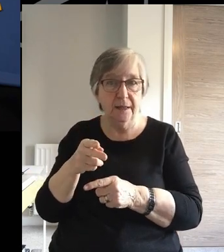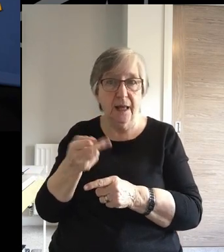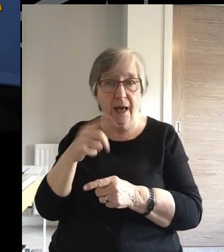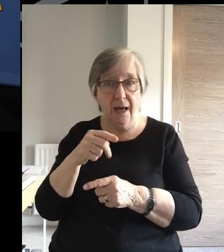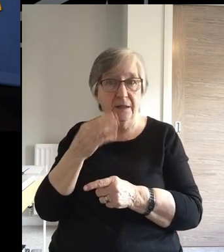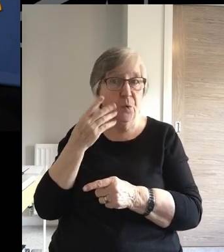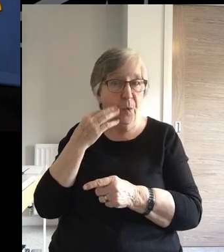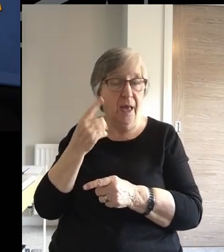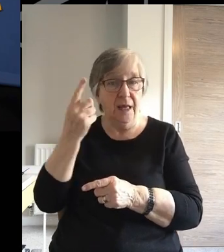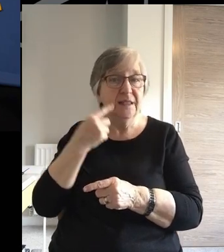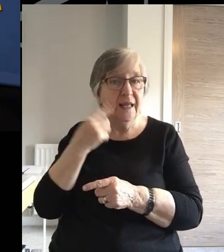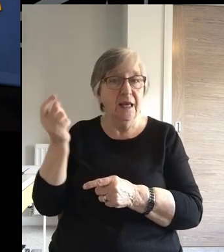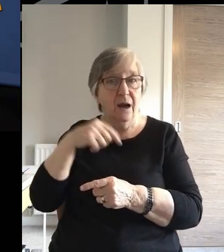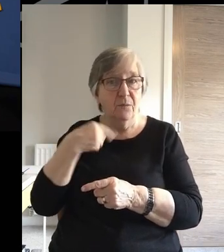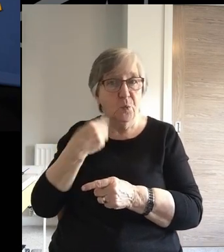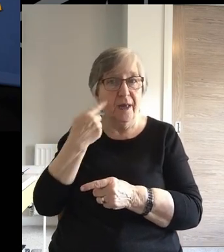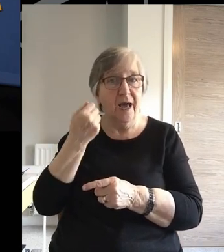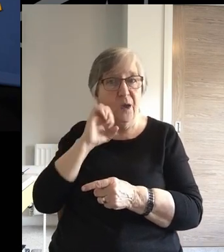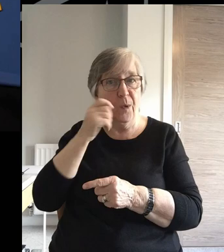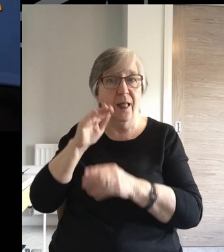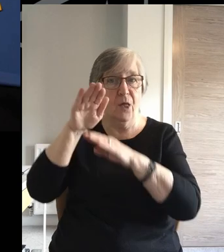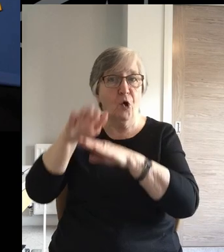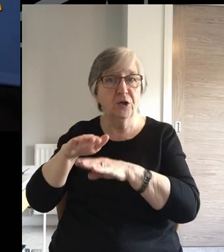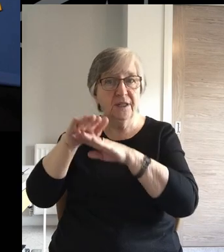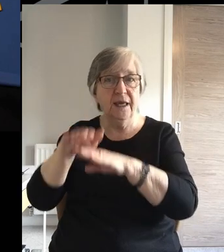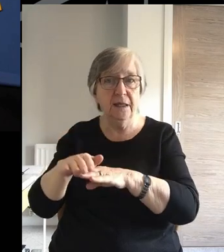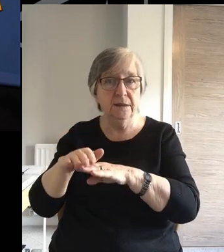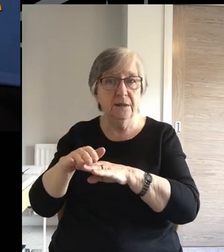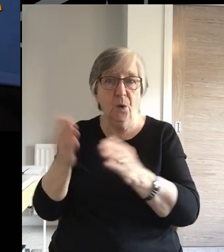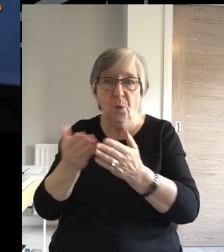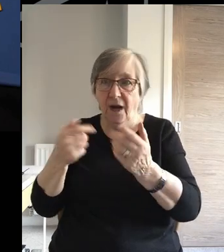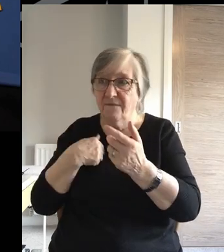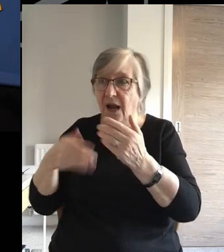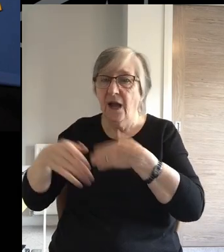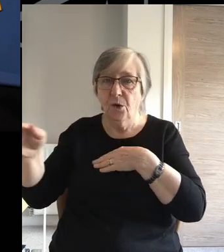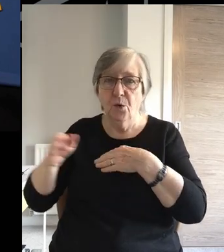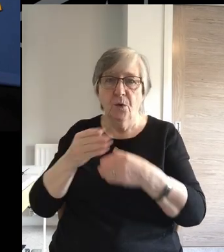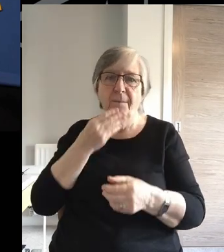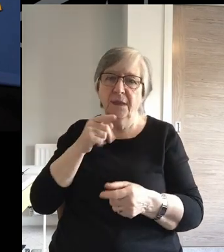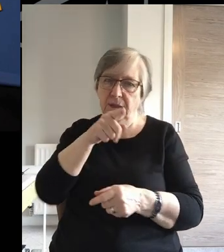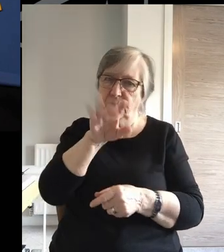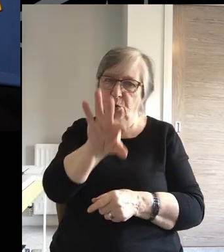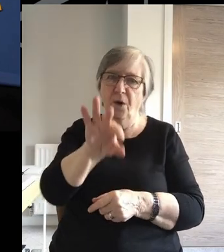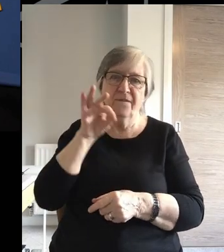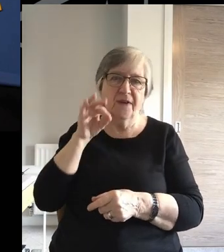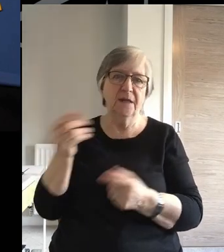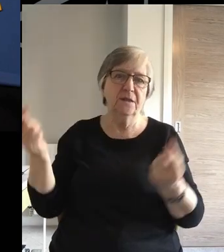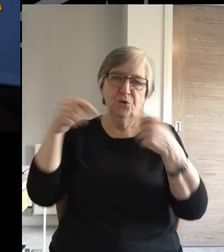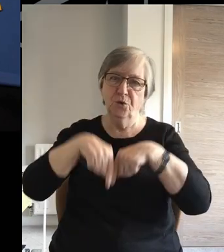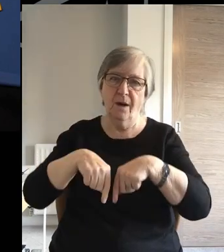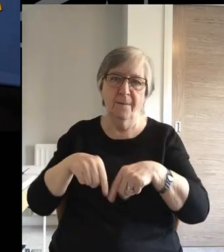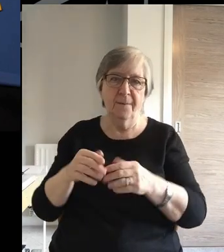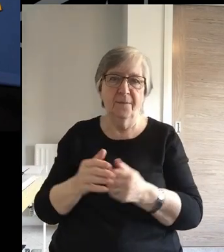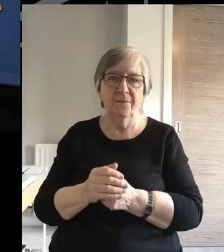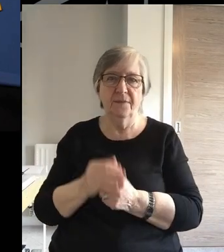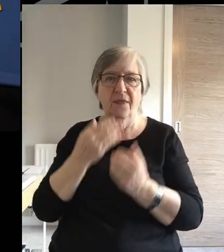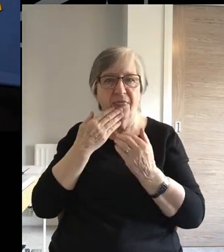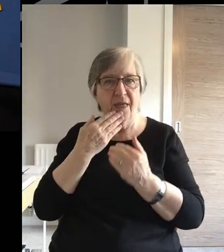And when the day comes for me to be ordained, wherever I go, you're all invited to come along. So thank you very